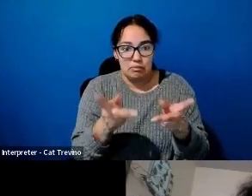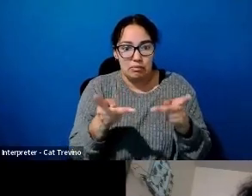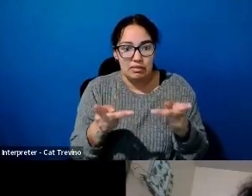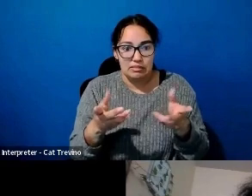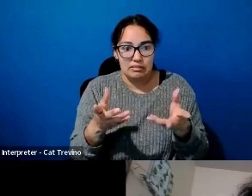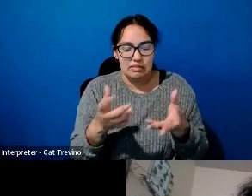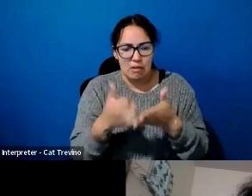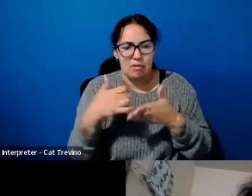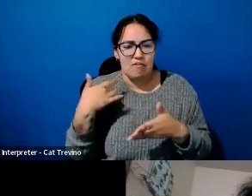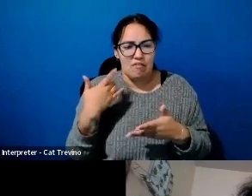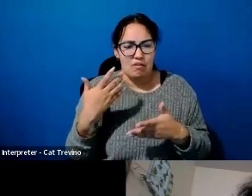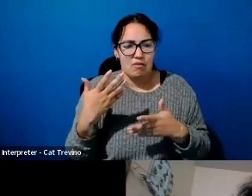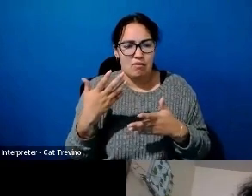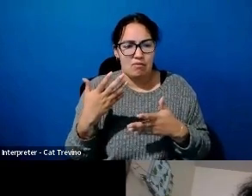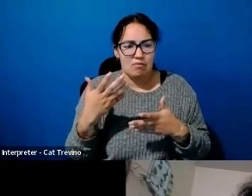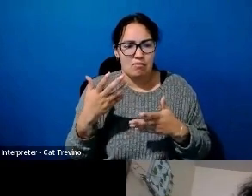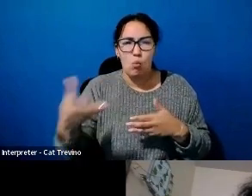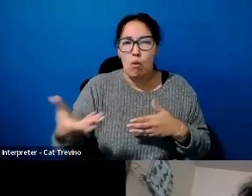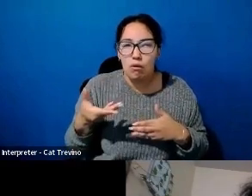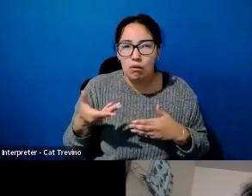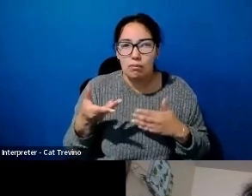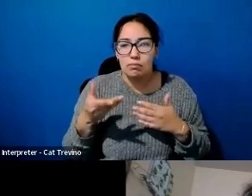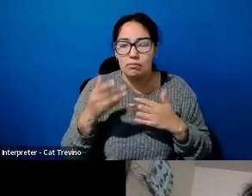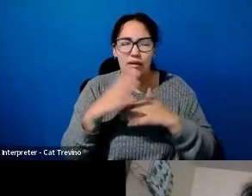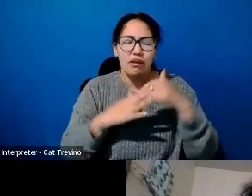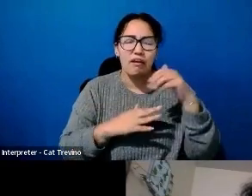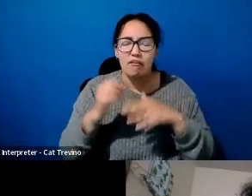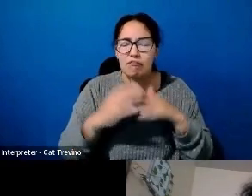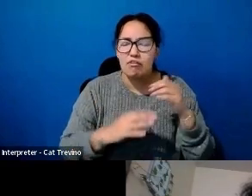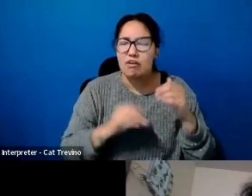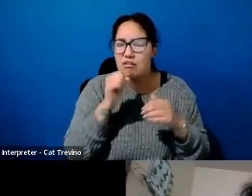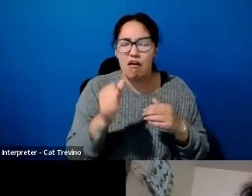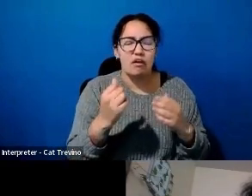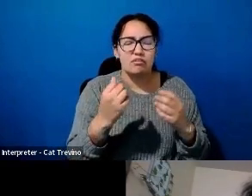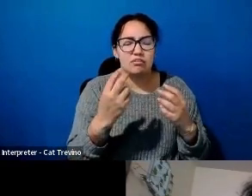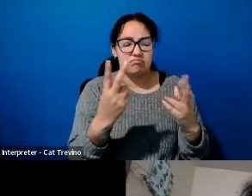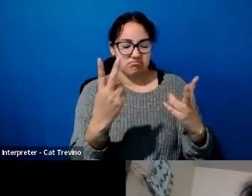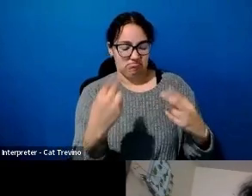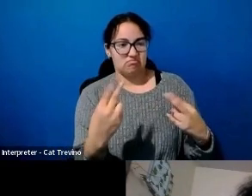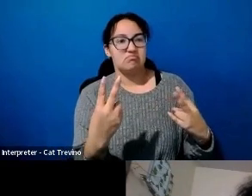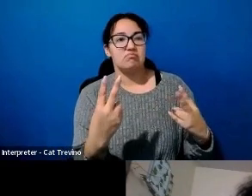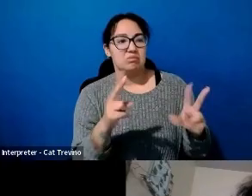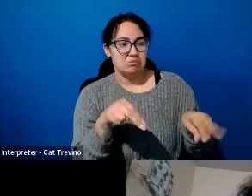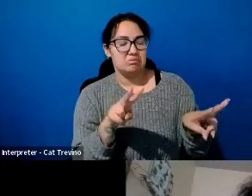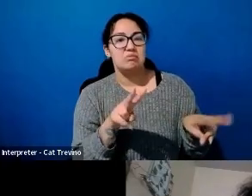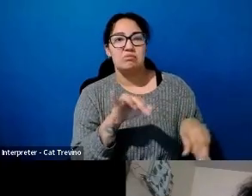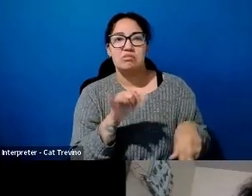made me feel comfort and not feel judgmental.